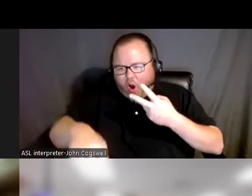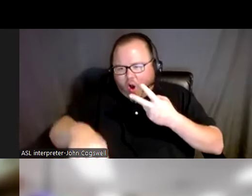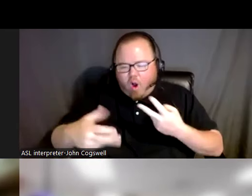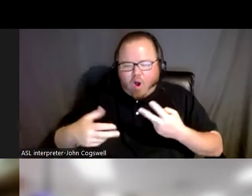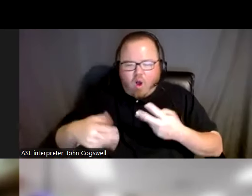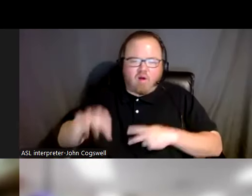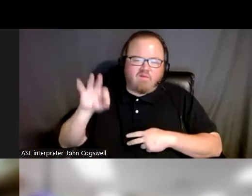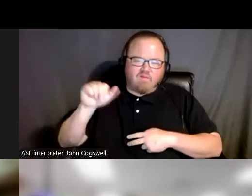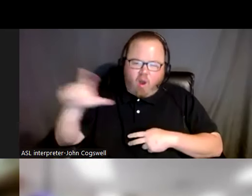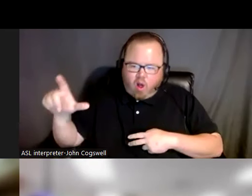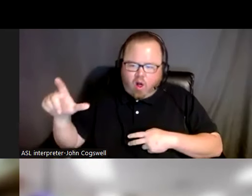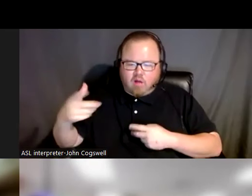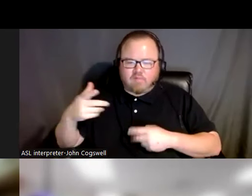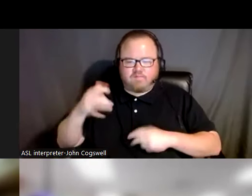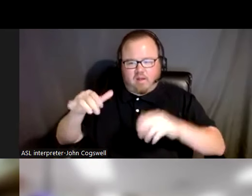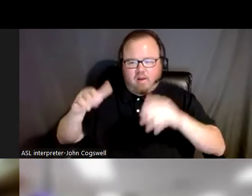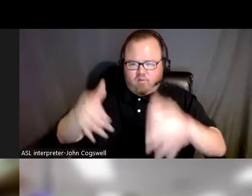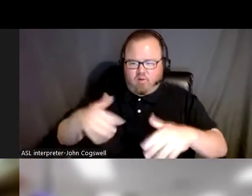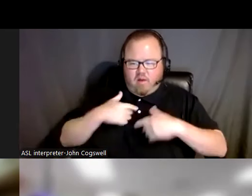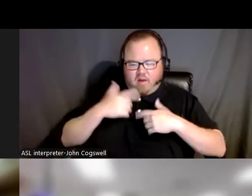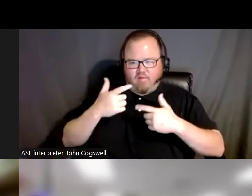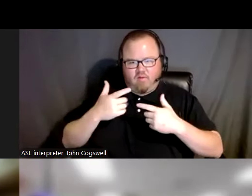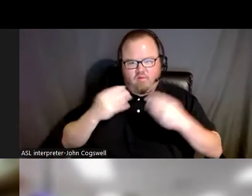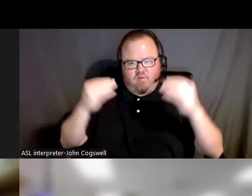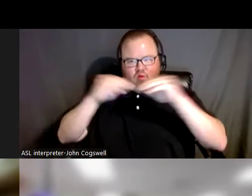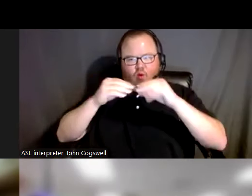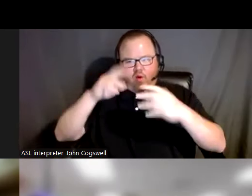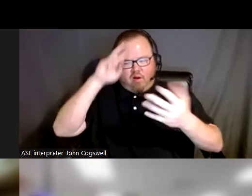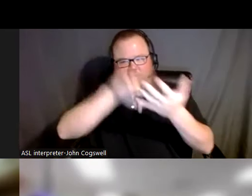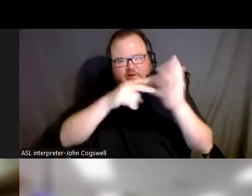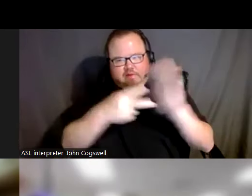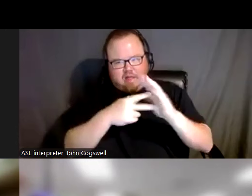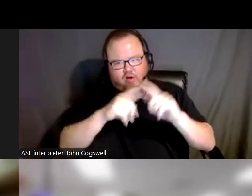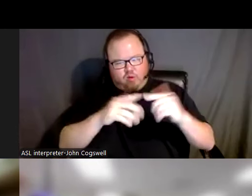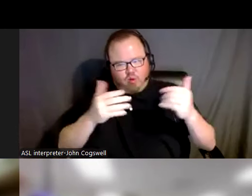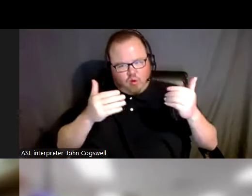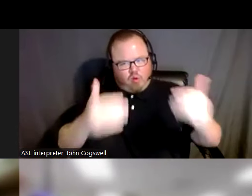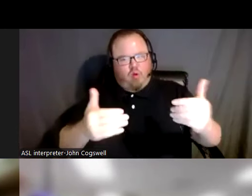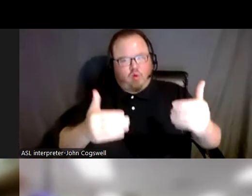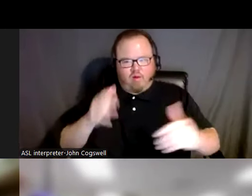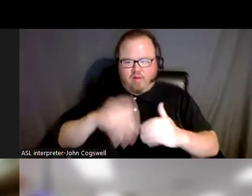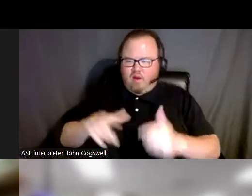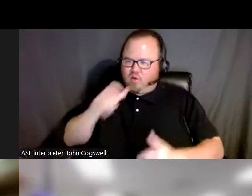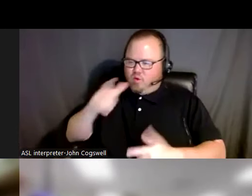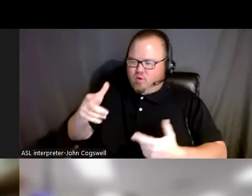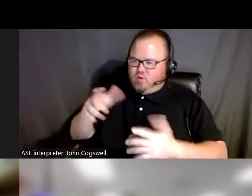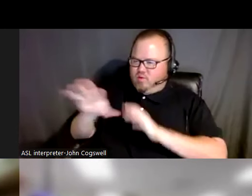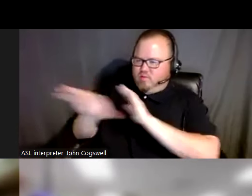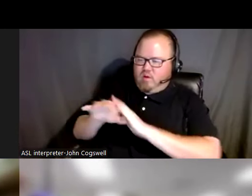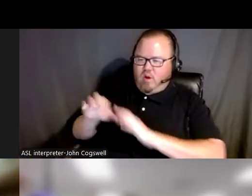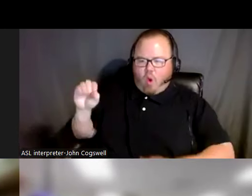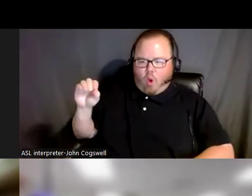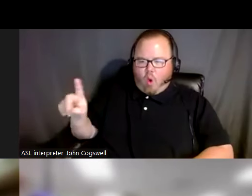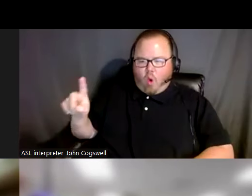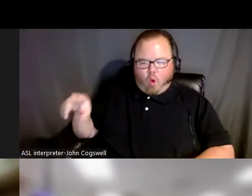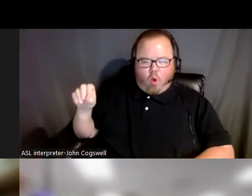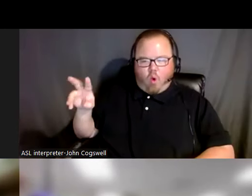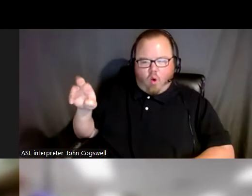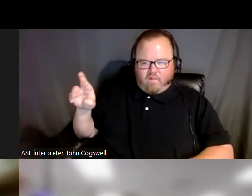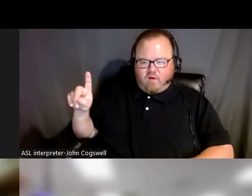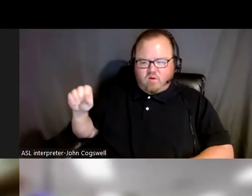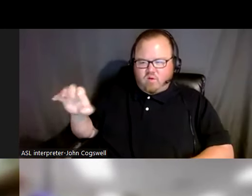that that person has a greater intent than a person who maybe chooses overdose. And this is data I don't normally